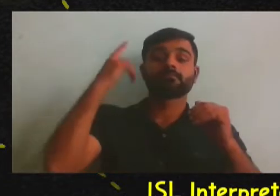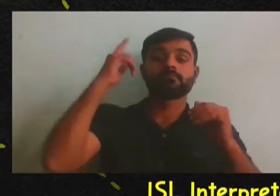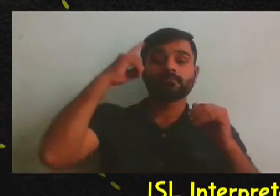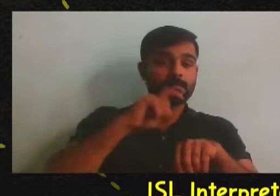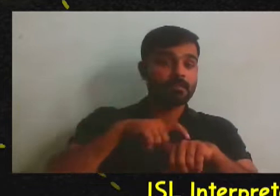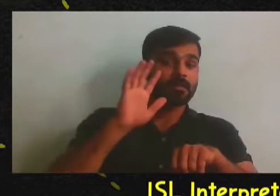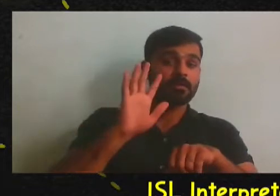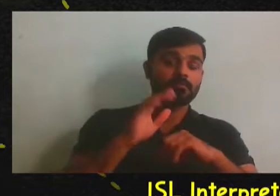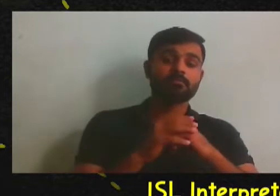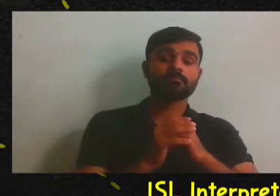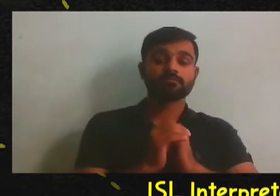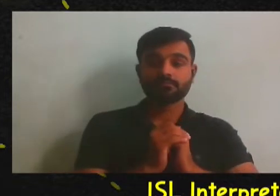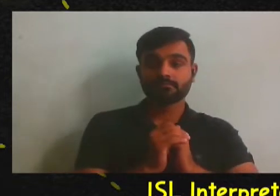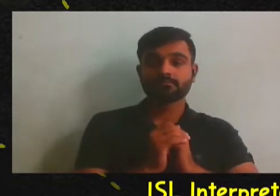time,